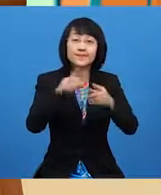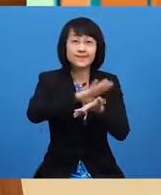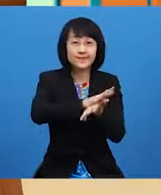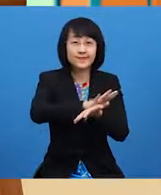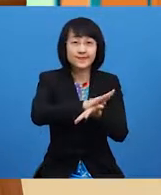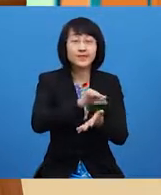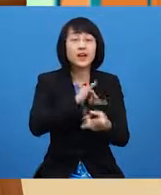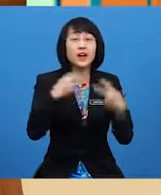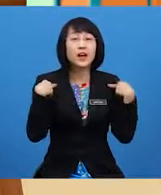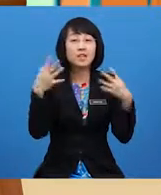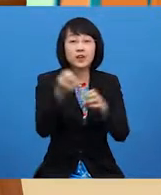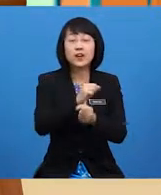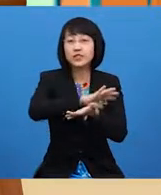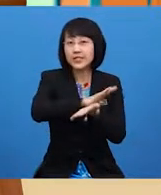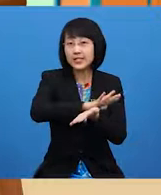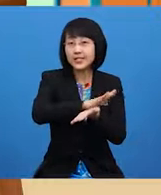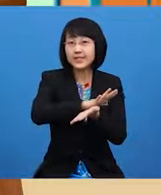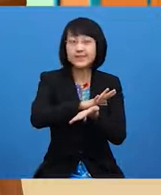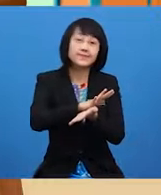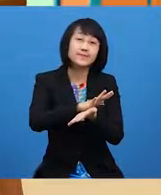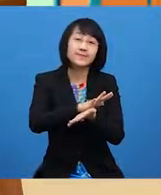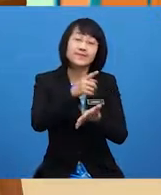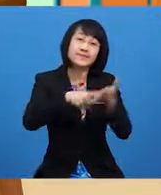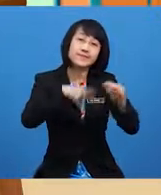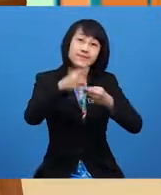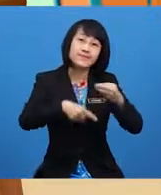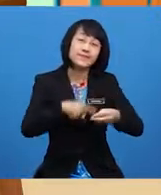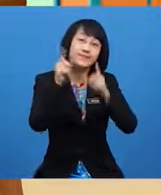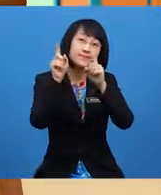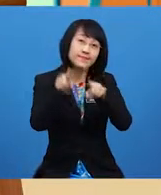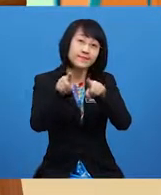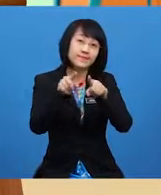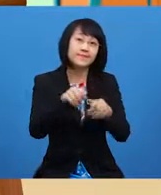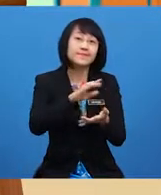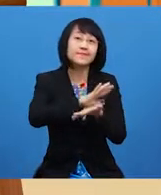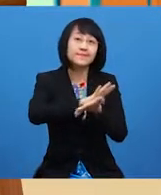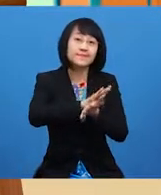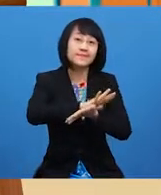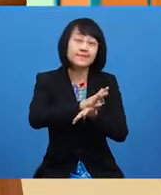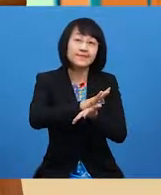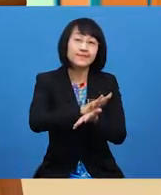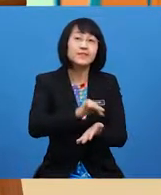Cheese, cheese, I've got cheese. What about you?